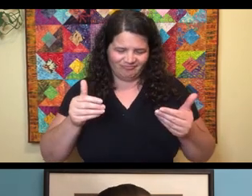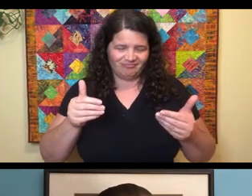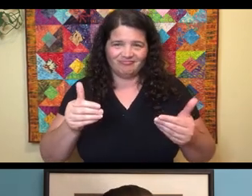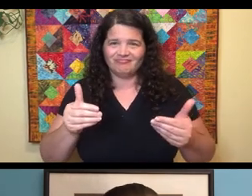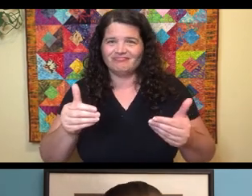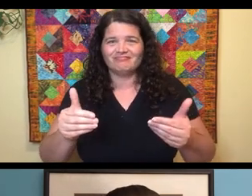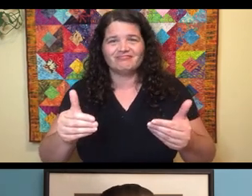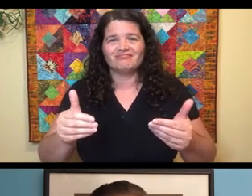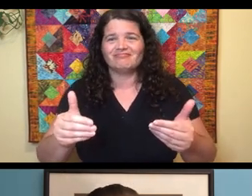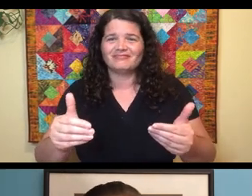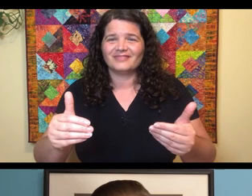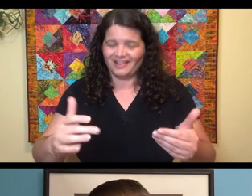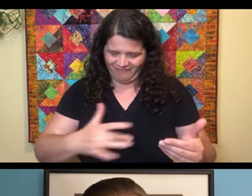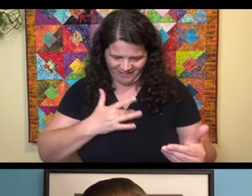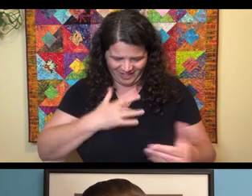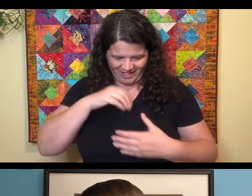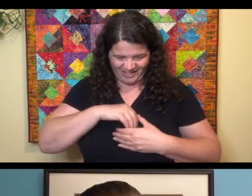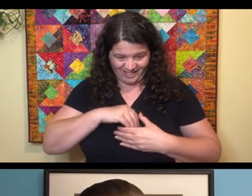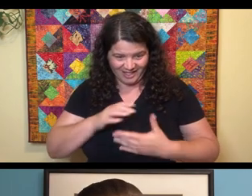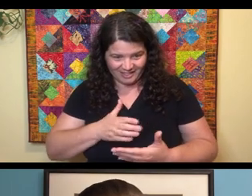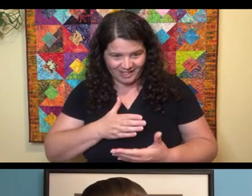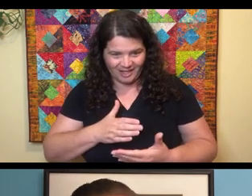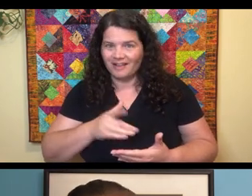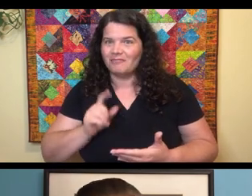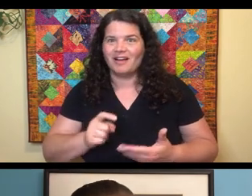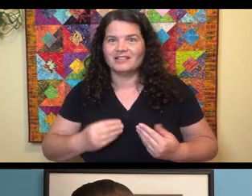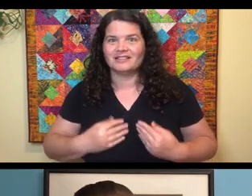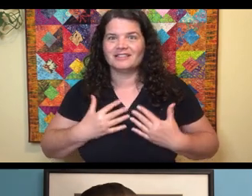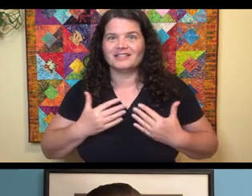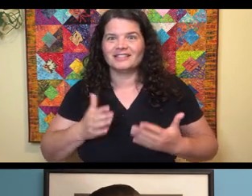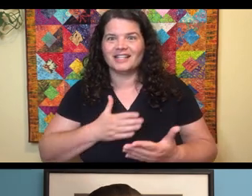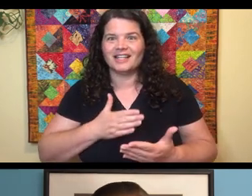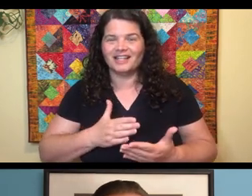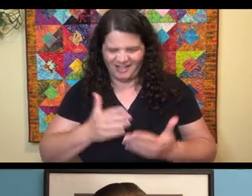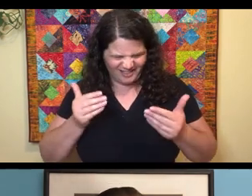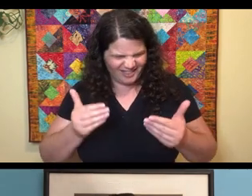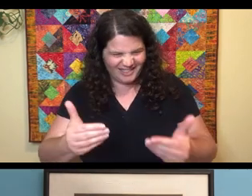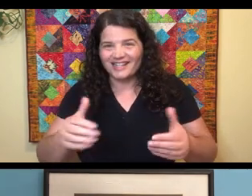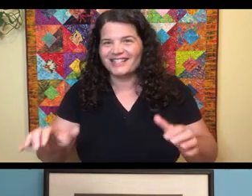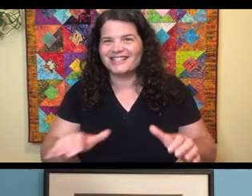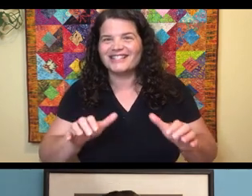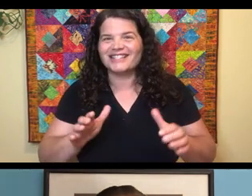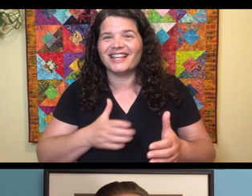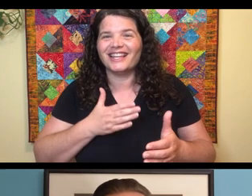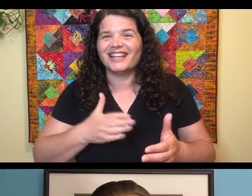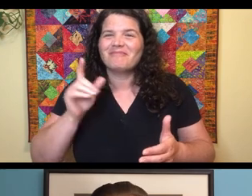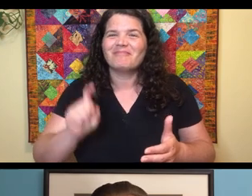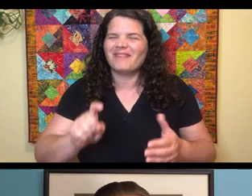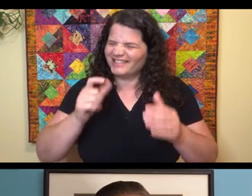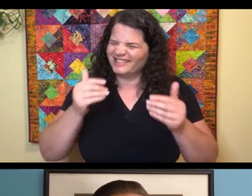says sing. Spirit says sing, Spirit says sing. Spirit says